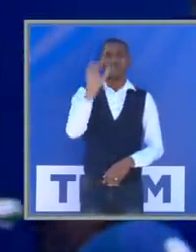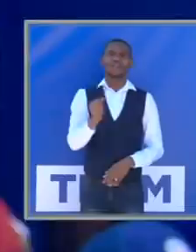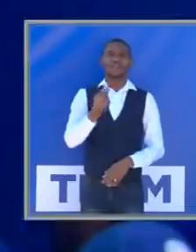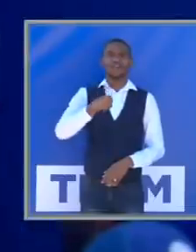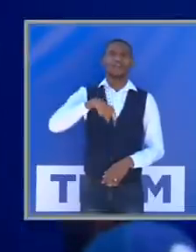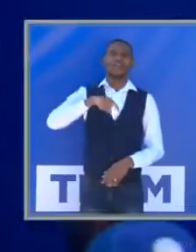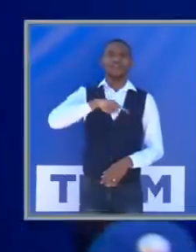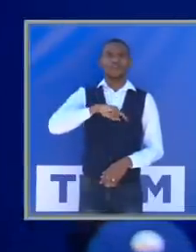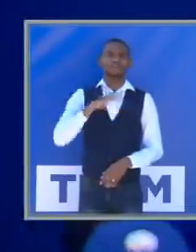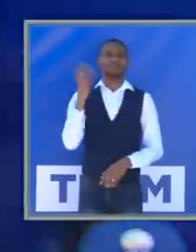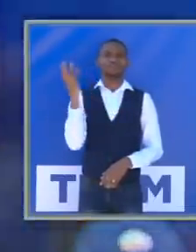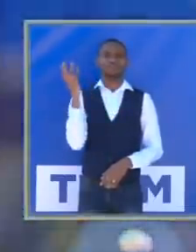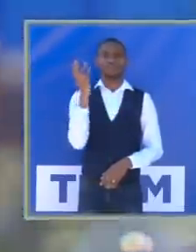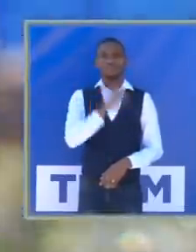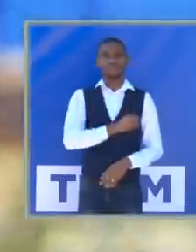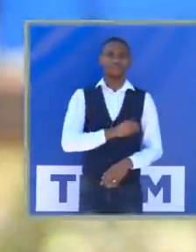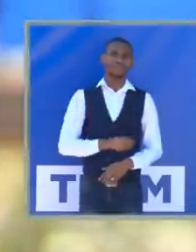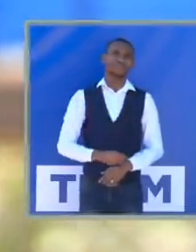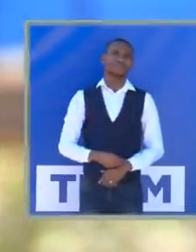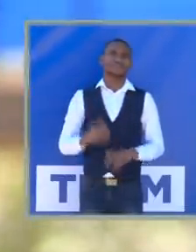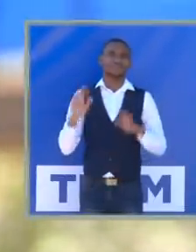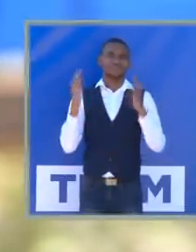go fair.